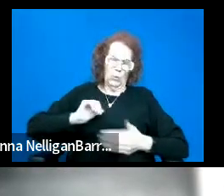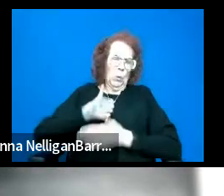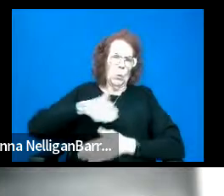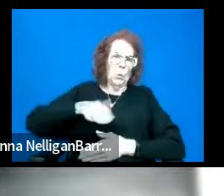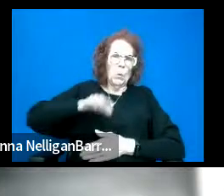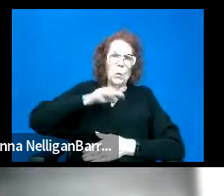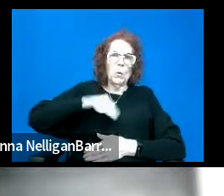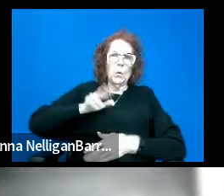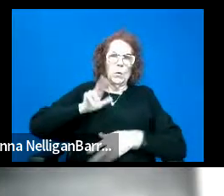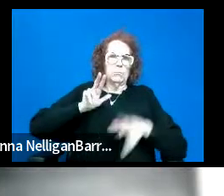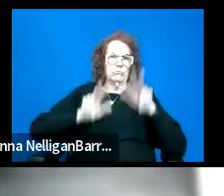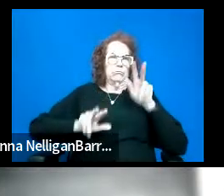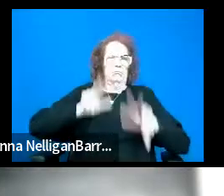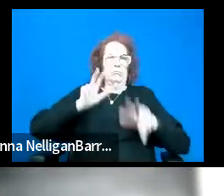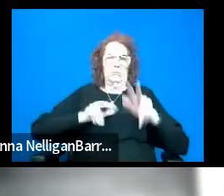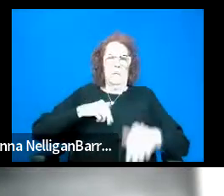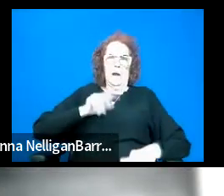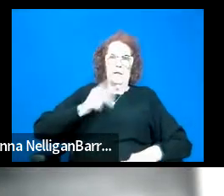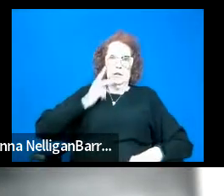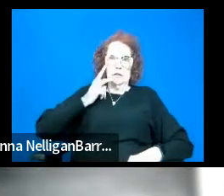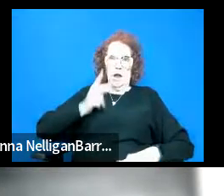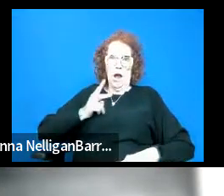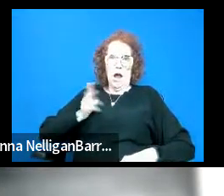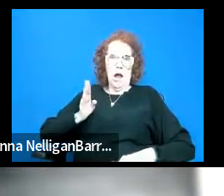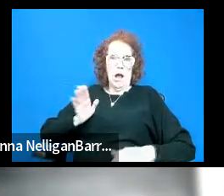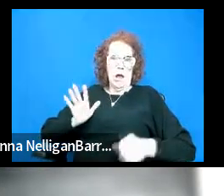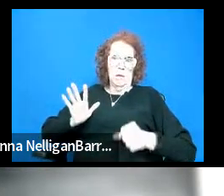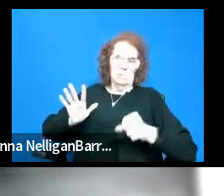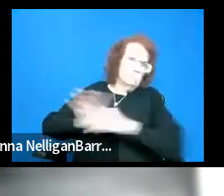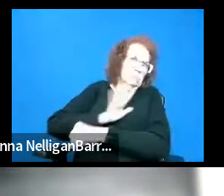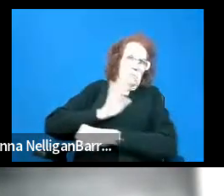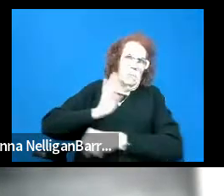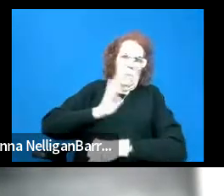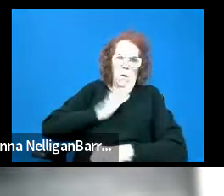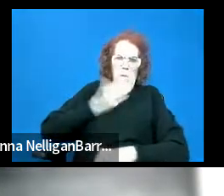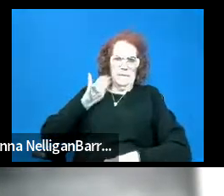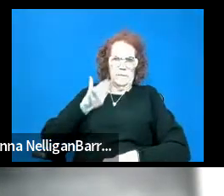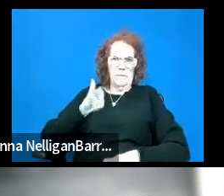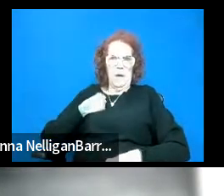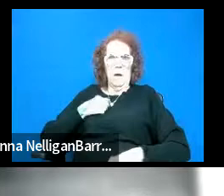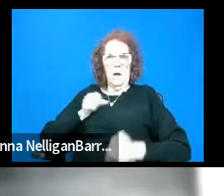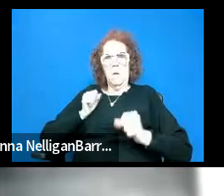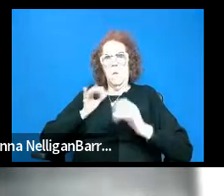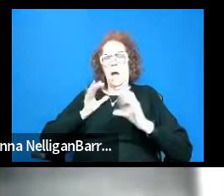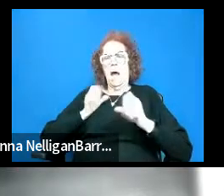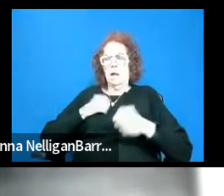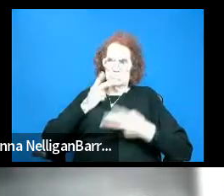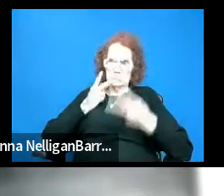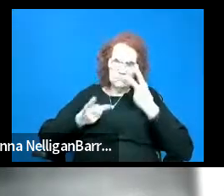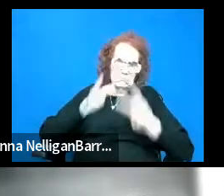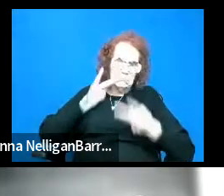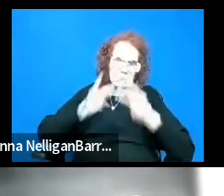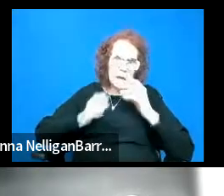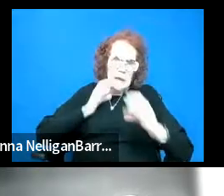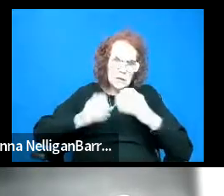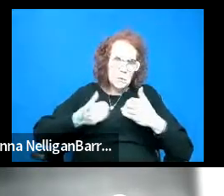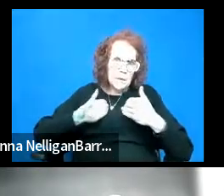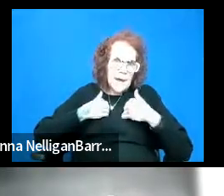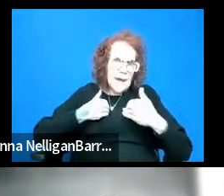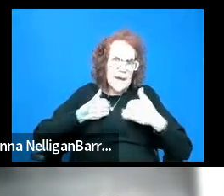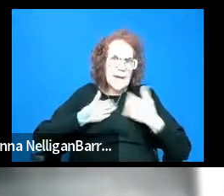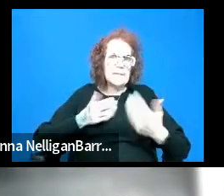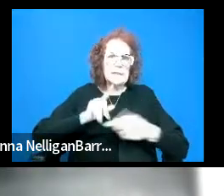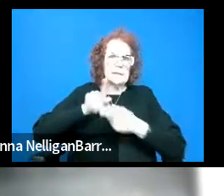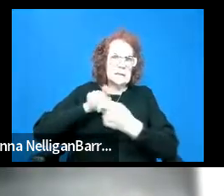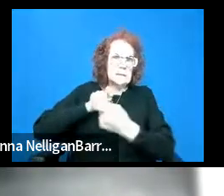just exciting that we're having these conversations. We're having discourse around housing, around the challenges post-pandemic,